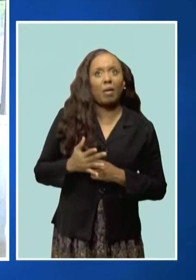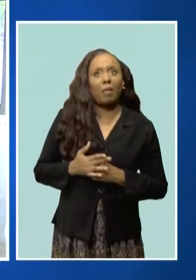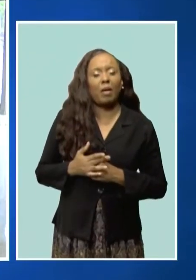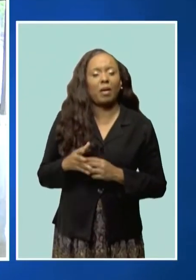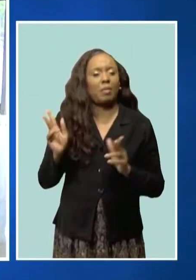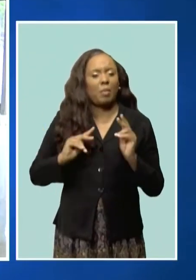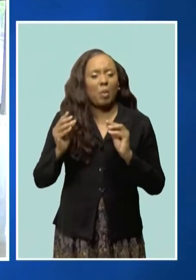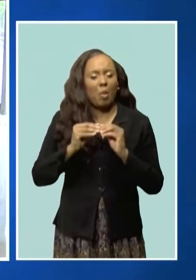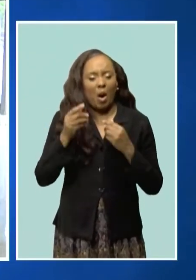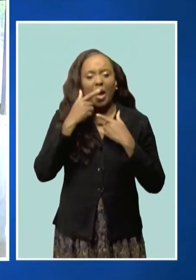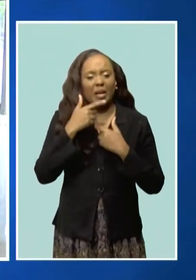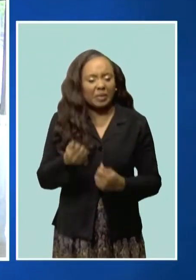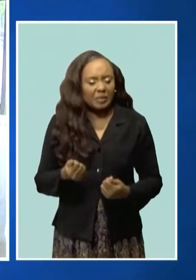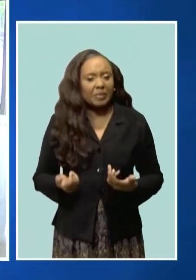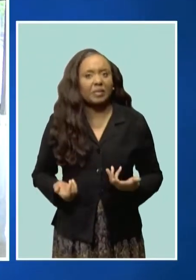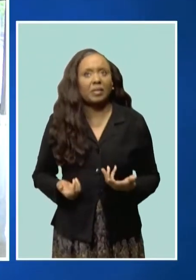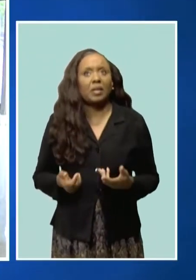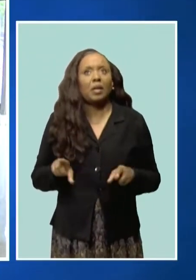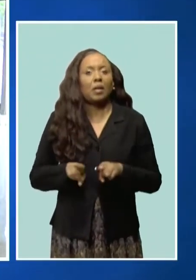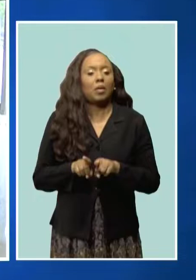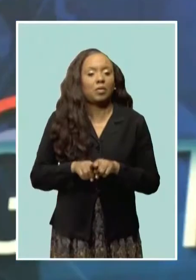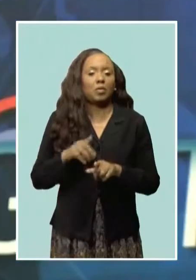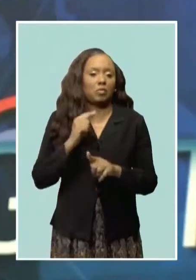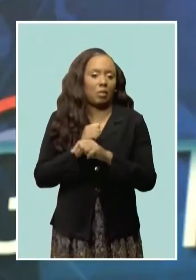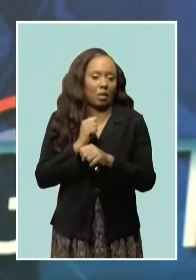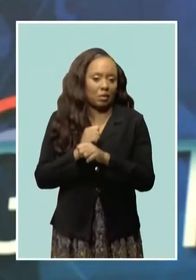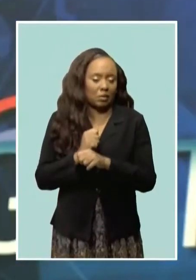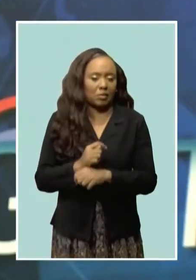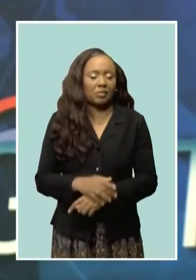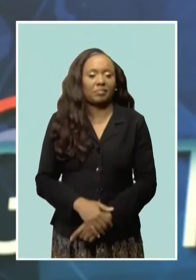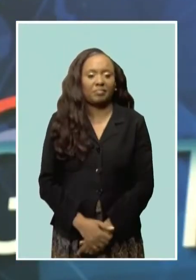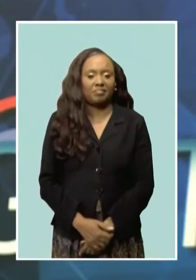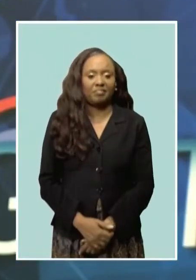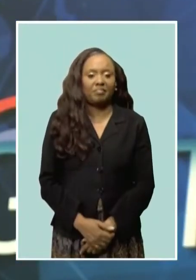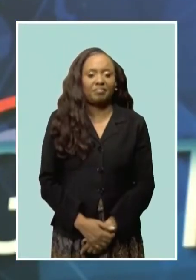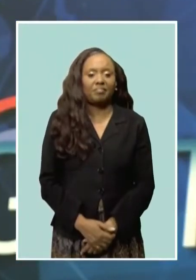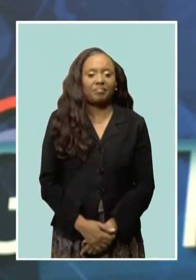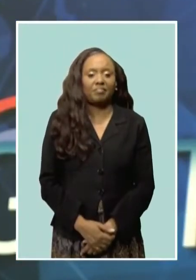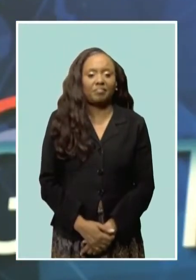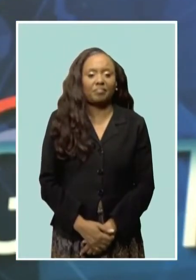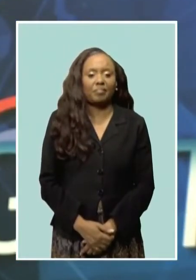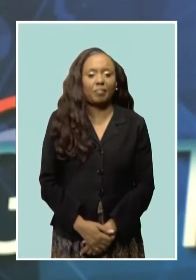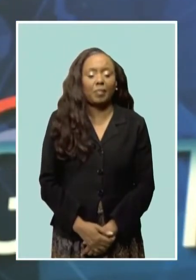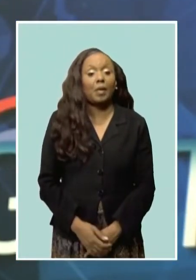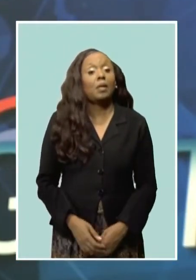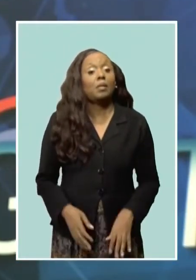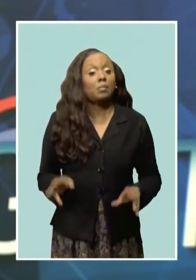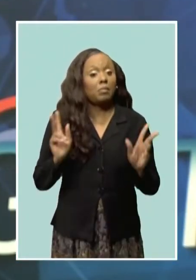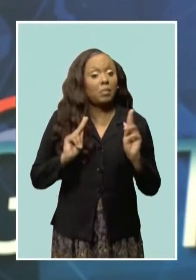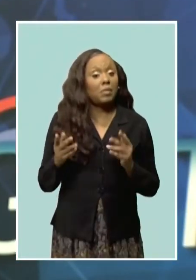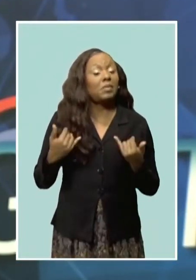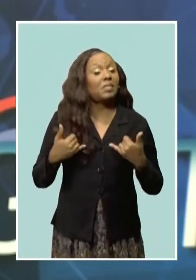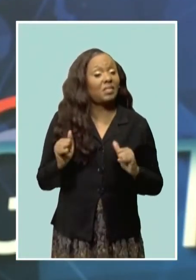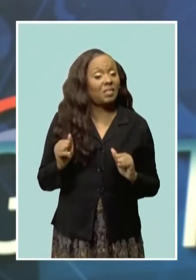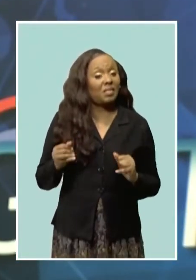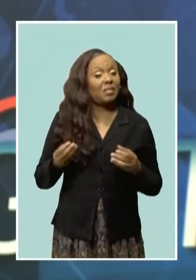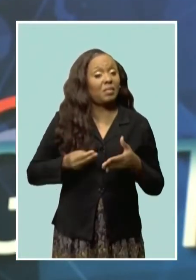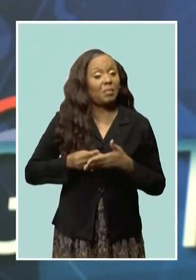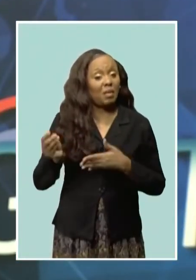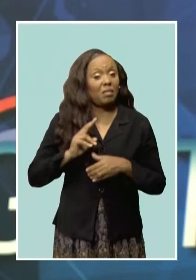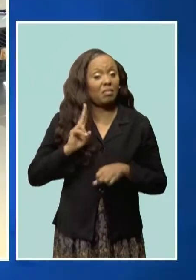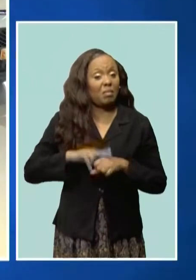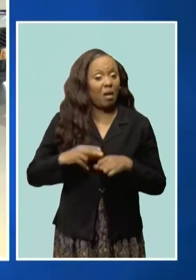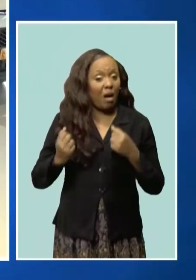crossovers and SUVs and even pickups. Mr. Moore adds, however, that there is still a market for the sedan,